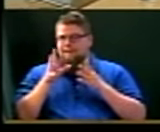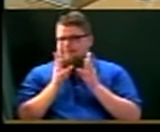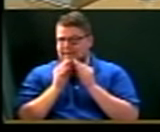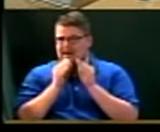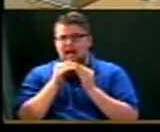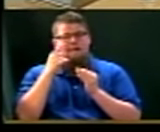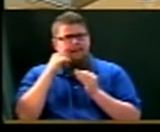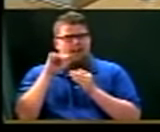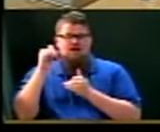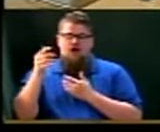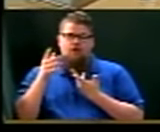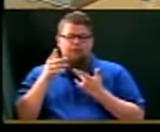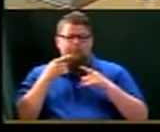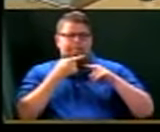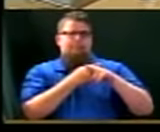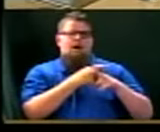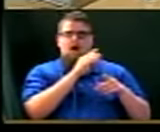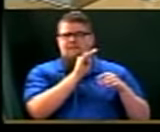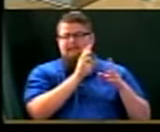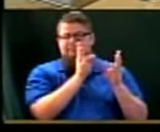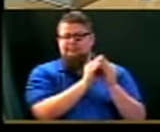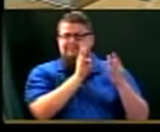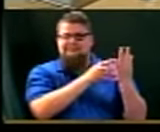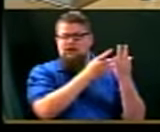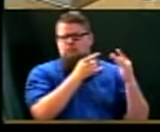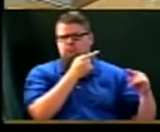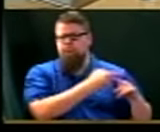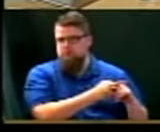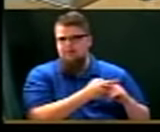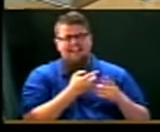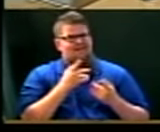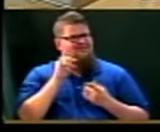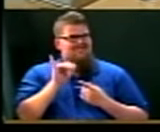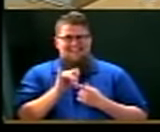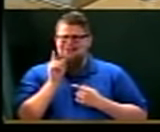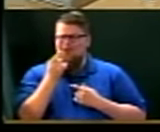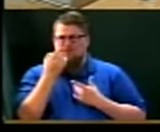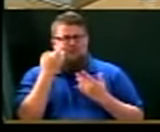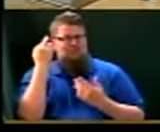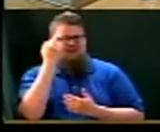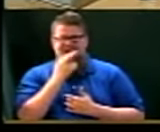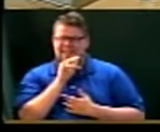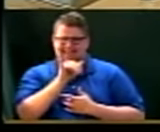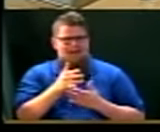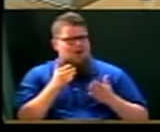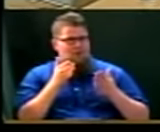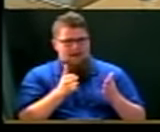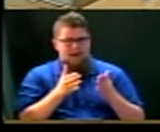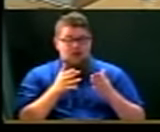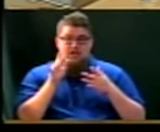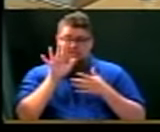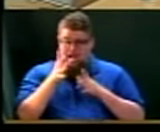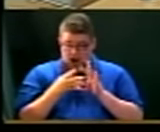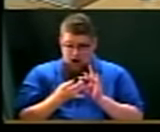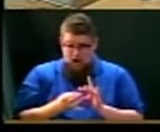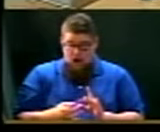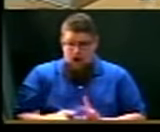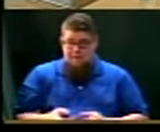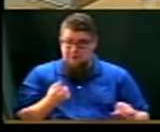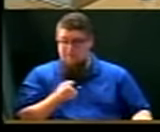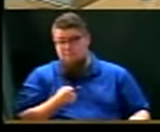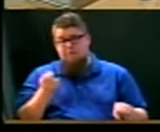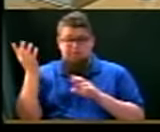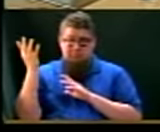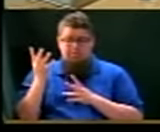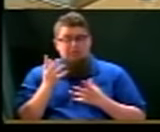because of other commitments that they have. That was the only reason that was done. If you want to throw out all their comments, you can